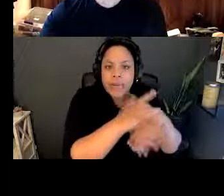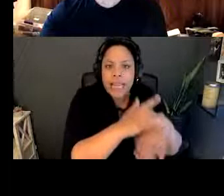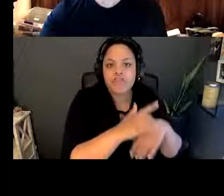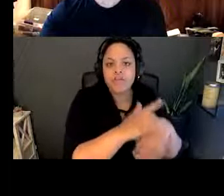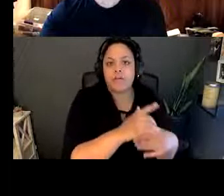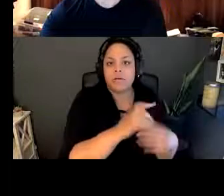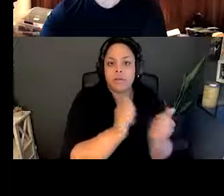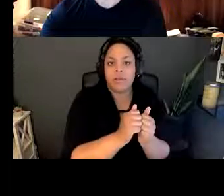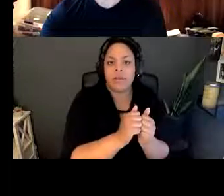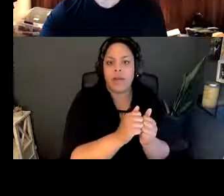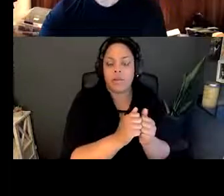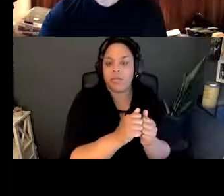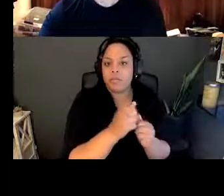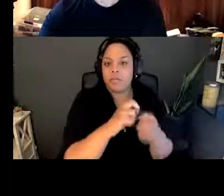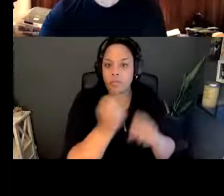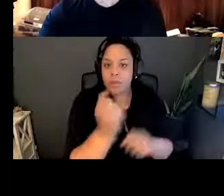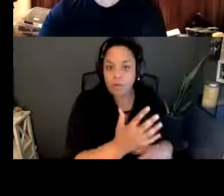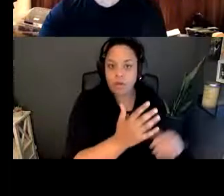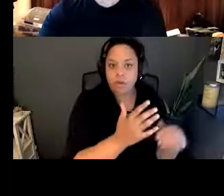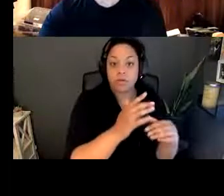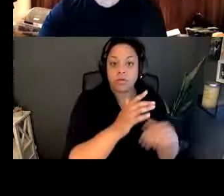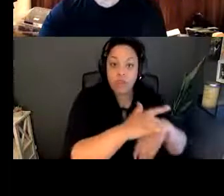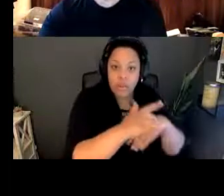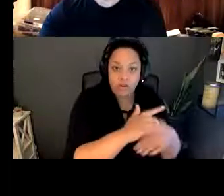to reflection, right? With